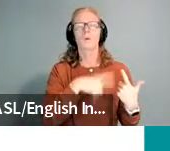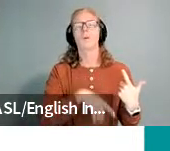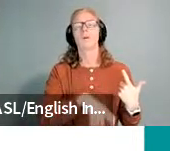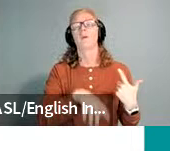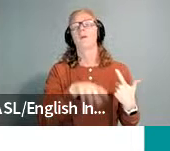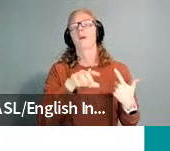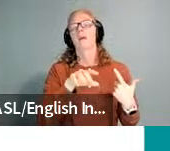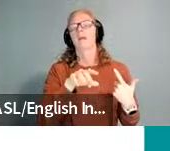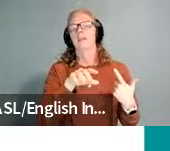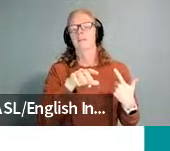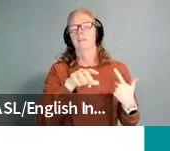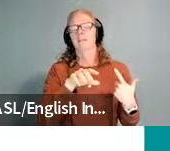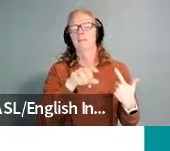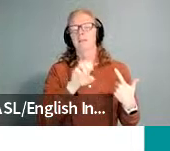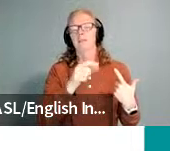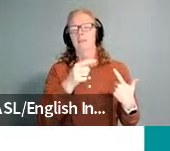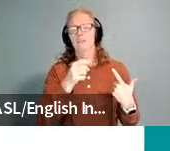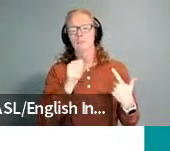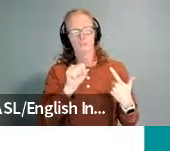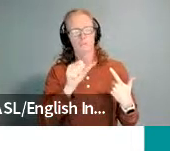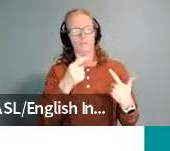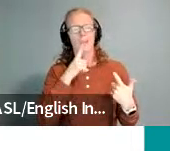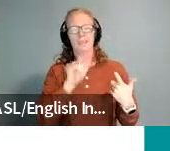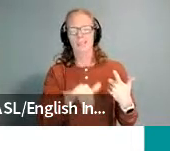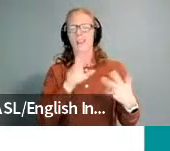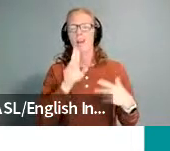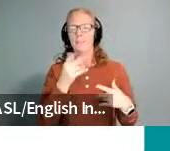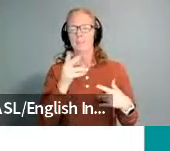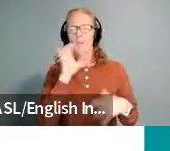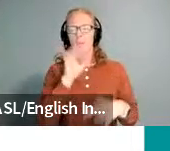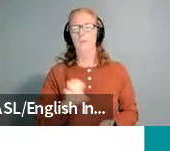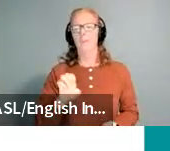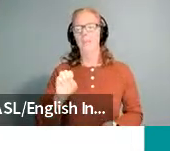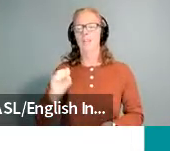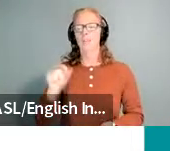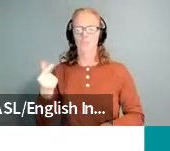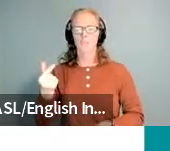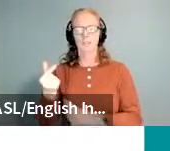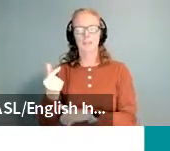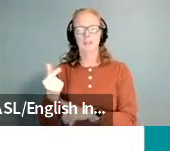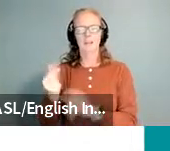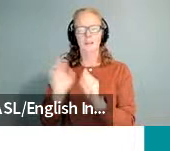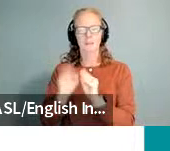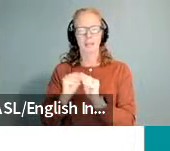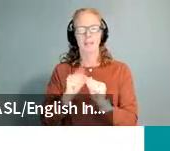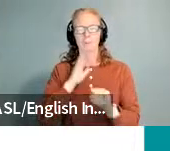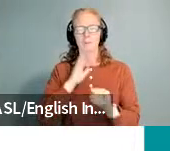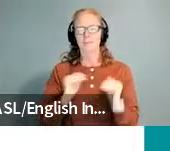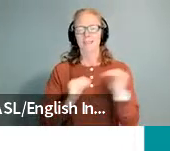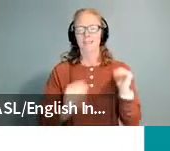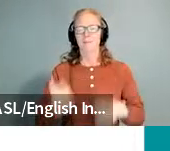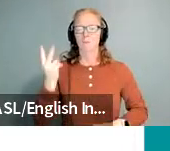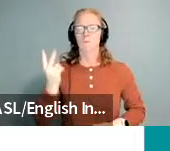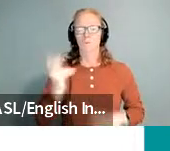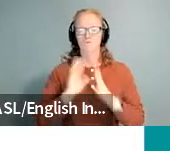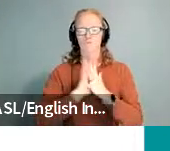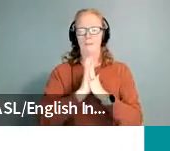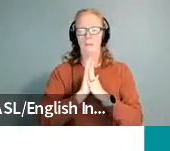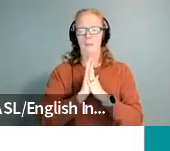committee update, but there are a few other things. We're working on a level 2 traffic and revenue